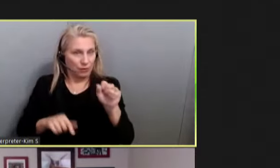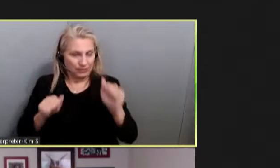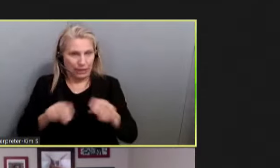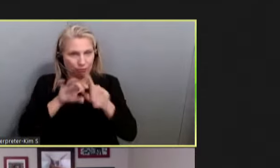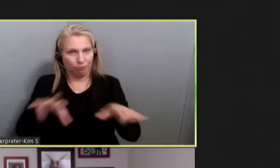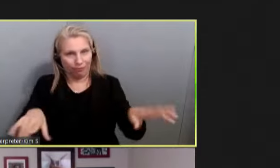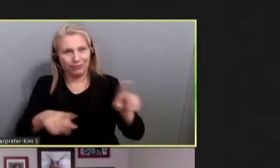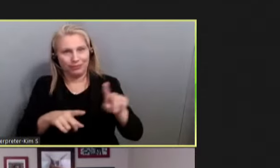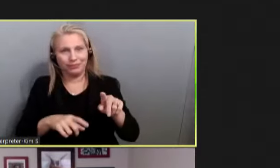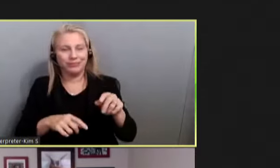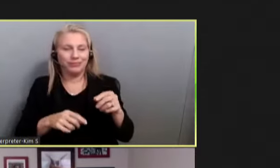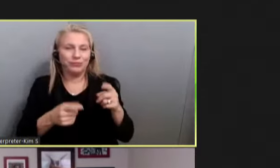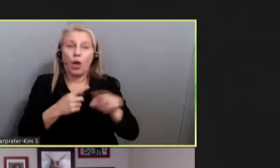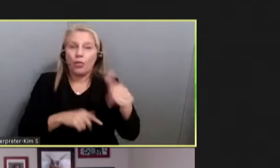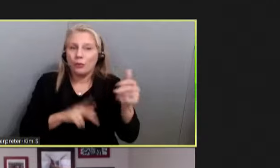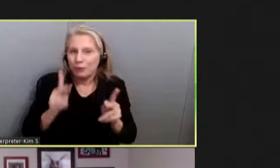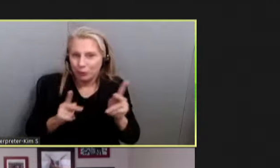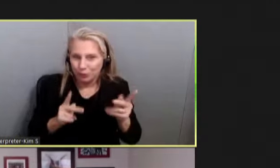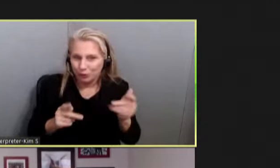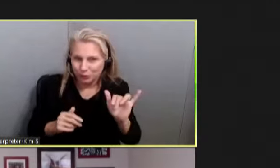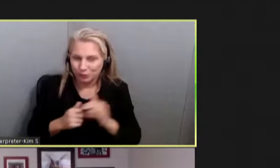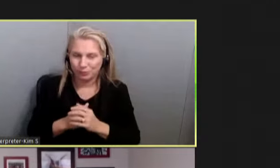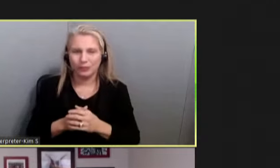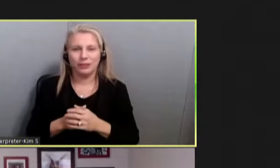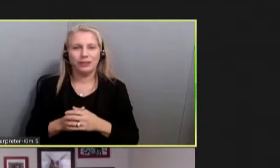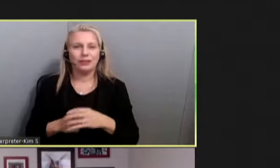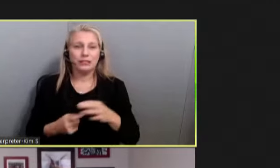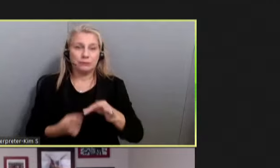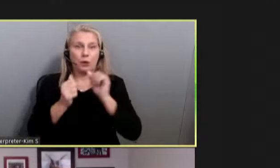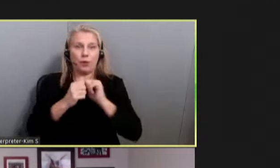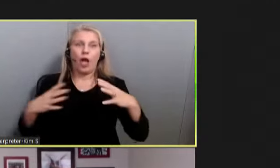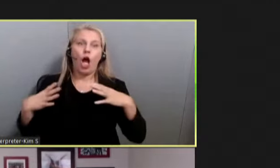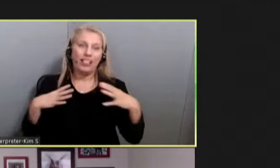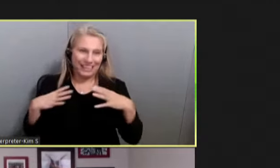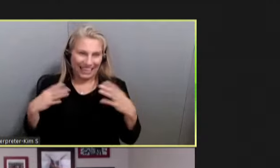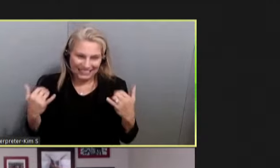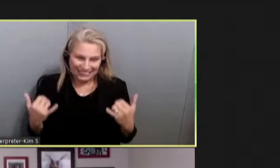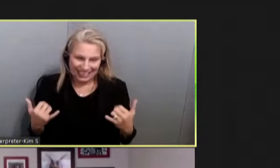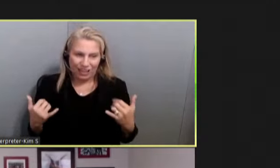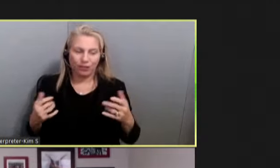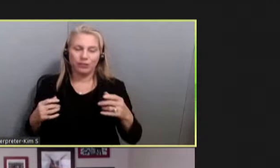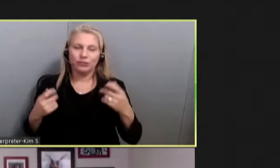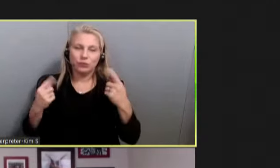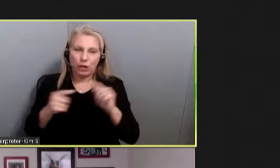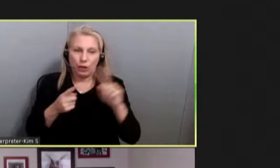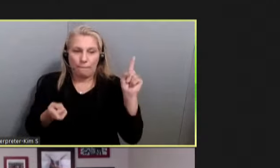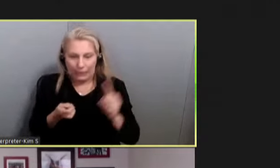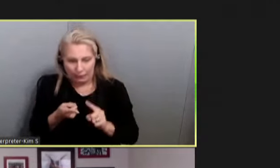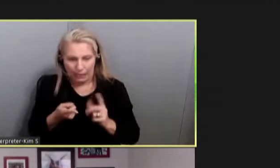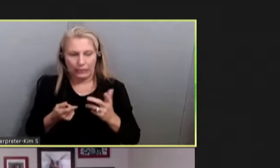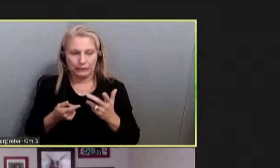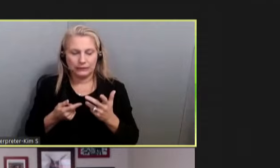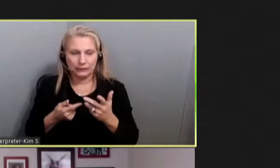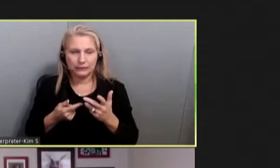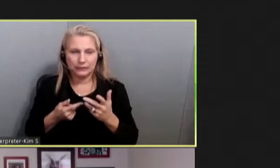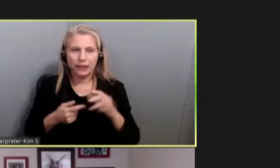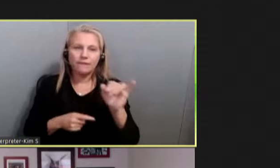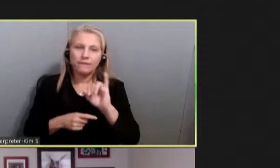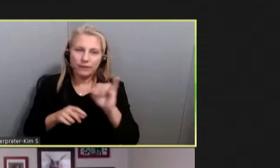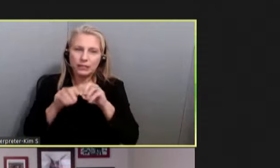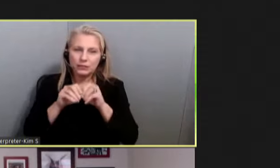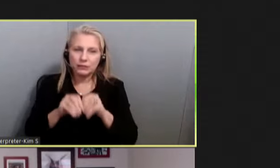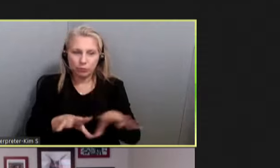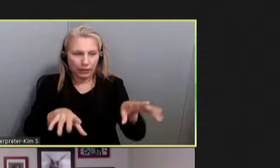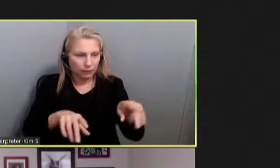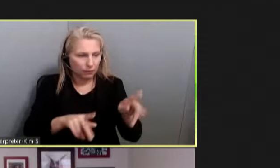on to spread that to other folks. And especially with the holidays approaching, we really want to try and minimize infections being spread